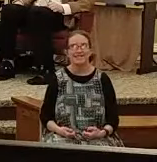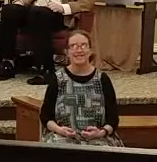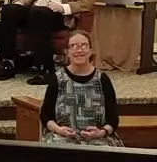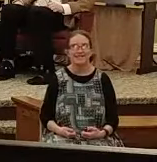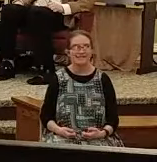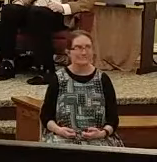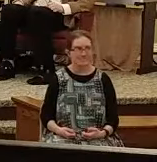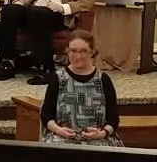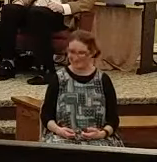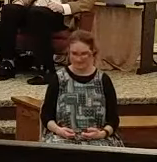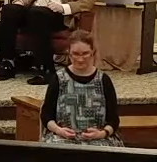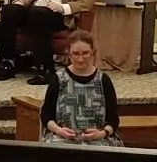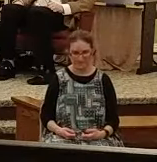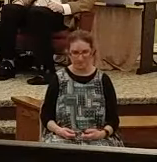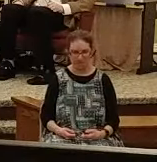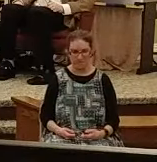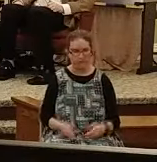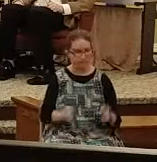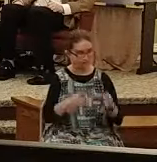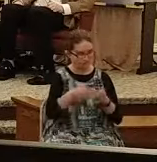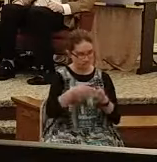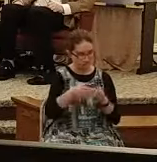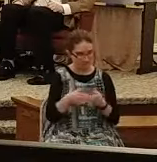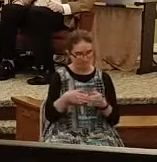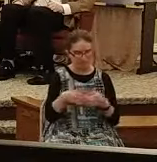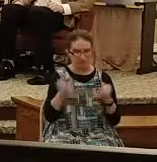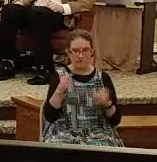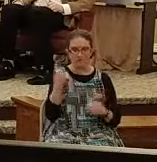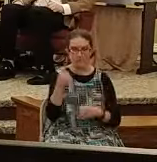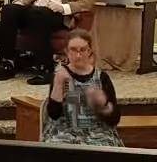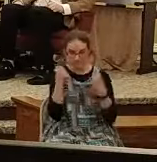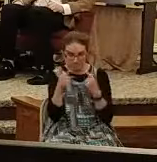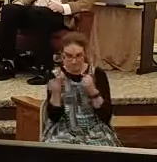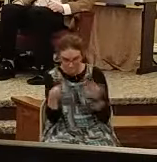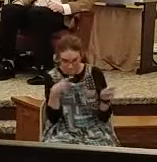Yes, sir. I think I'll just go over here in the corner and have myself a pity party.